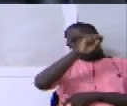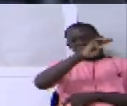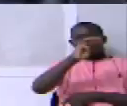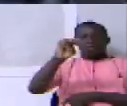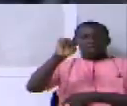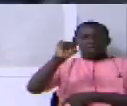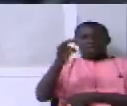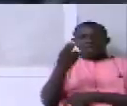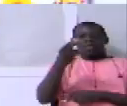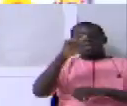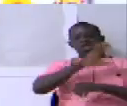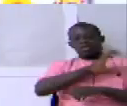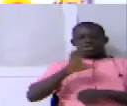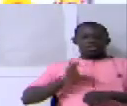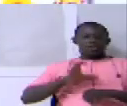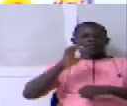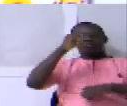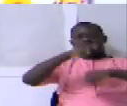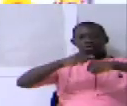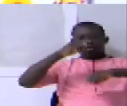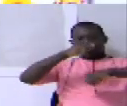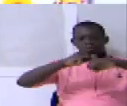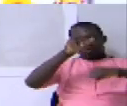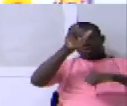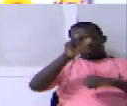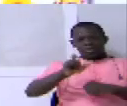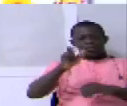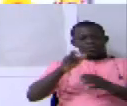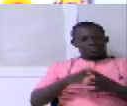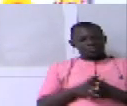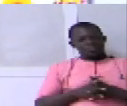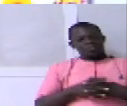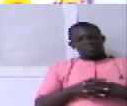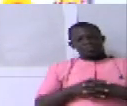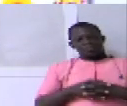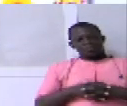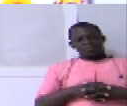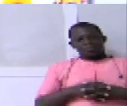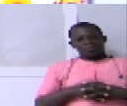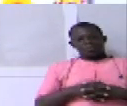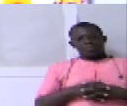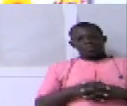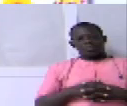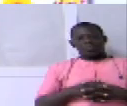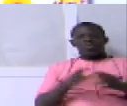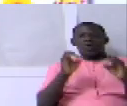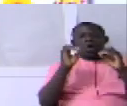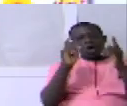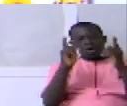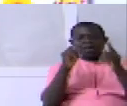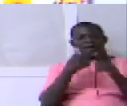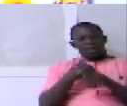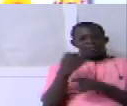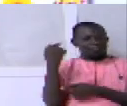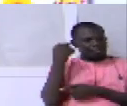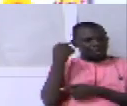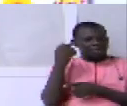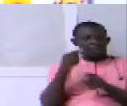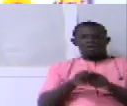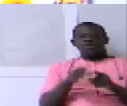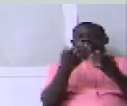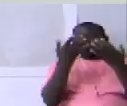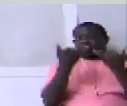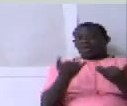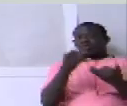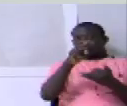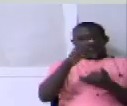Bari ay Ijame kumandi wolela ko ikafa ne chief torturer. Okay, I heard it. So here you